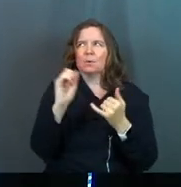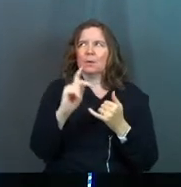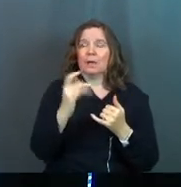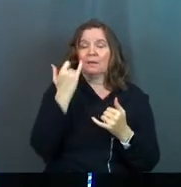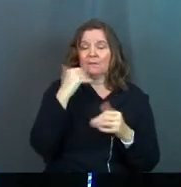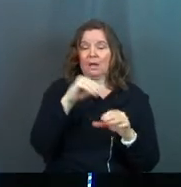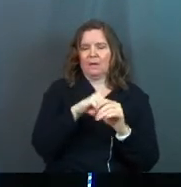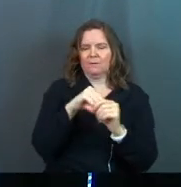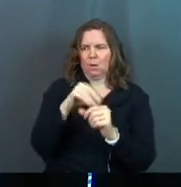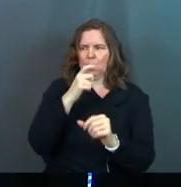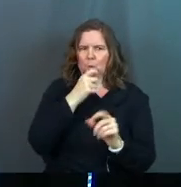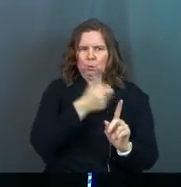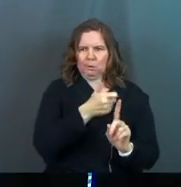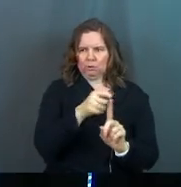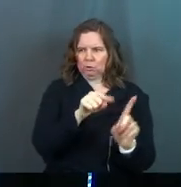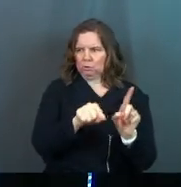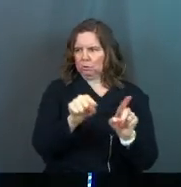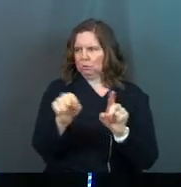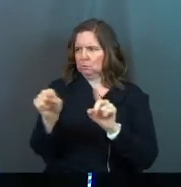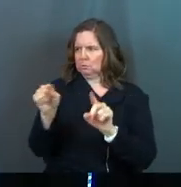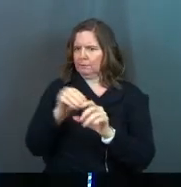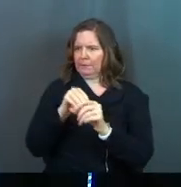it's like, okay, if I invest, who do I invest in?